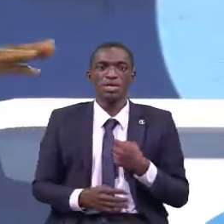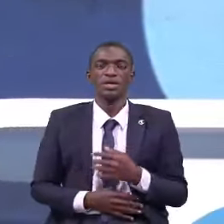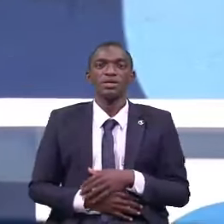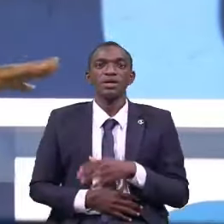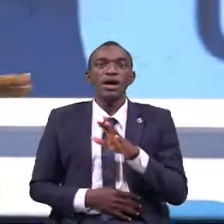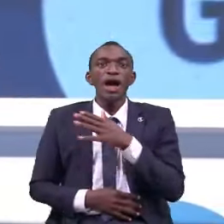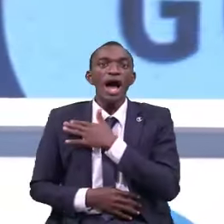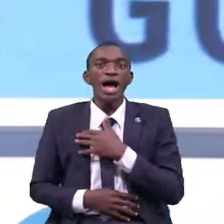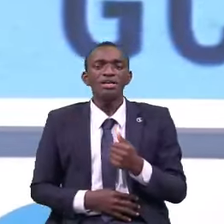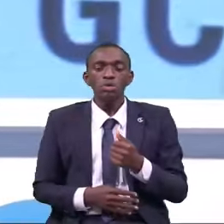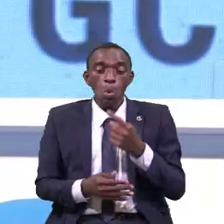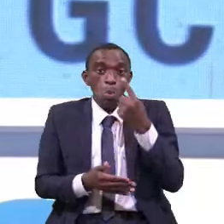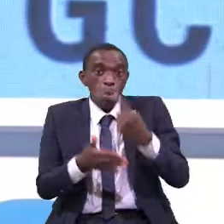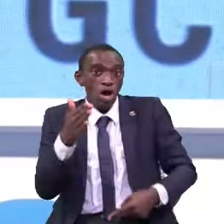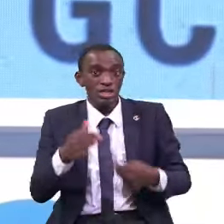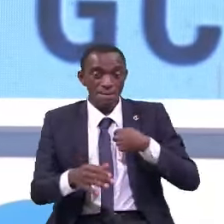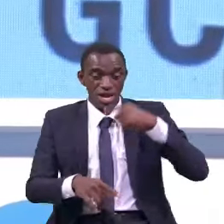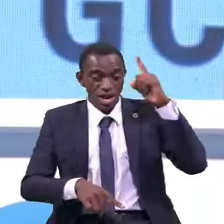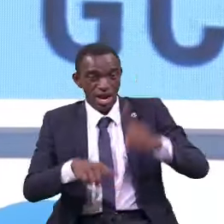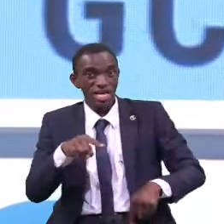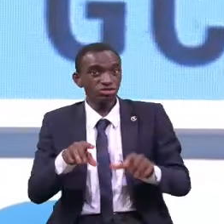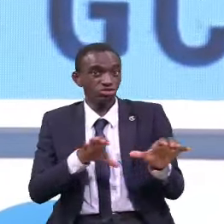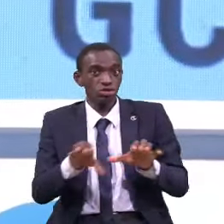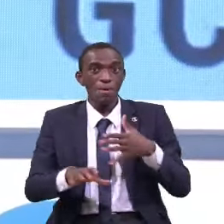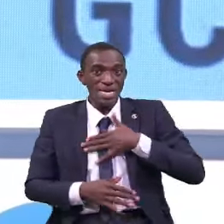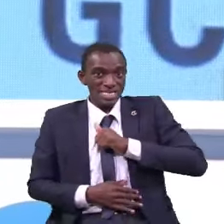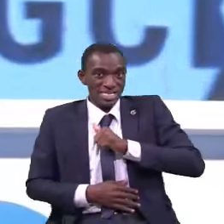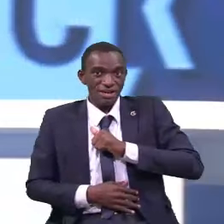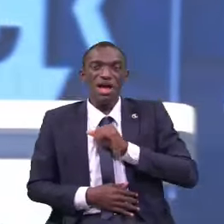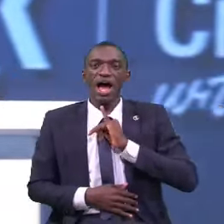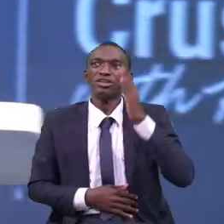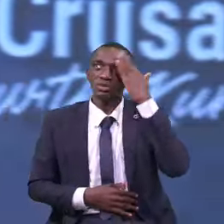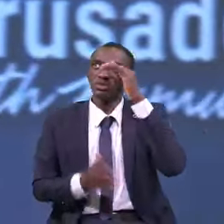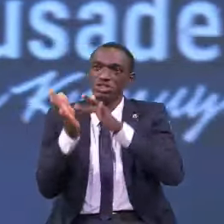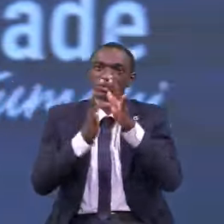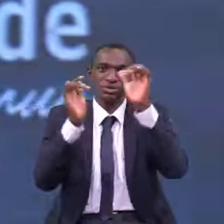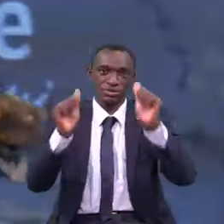I couldn't accomplish myself, I know Christ will accomplish.